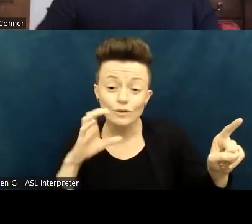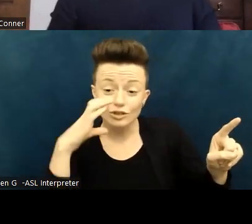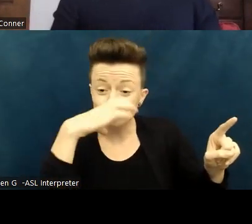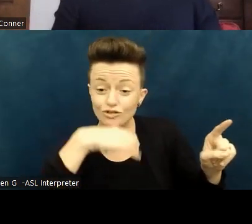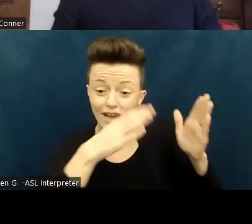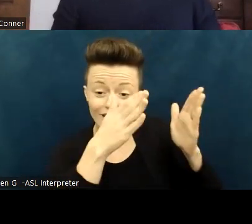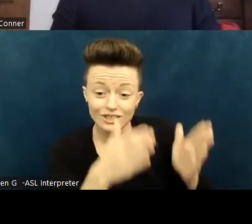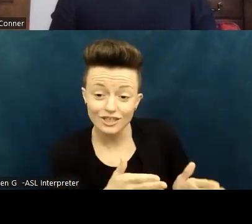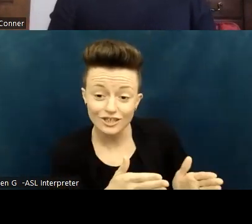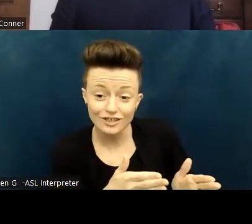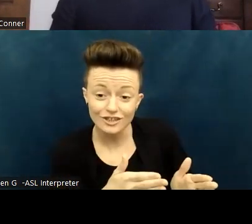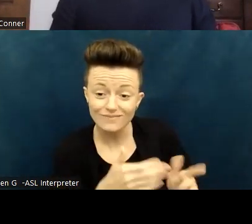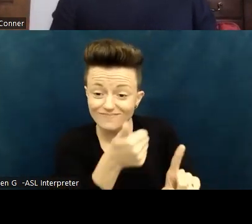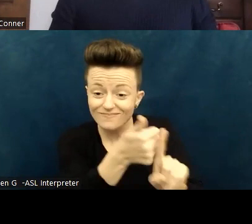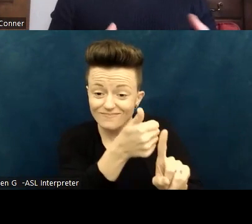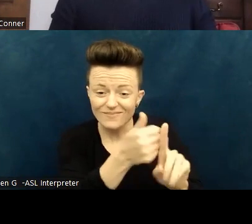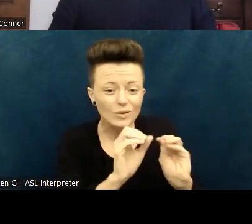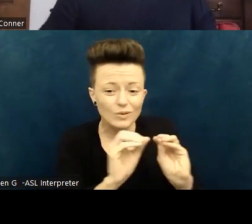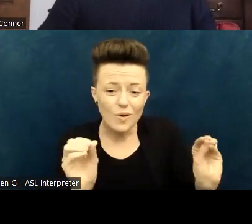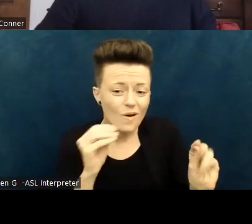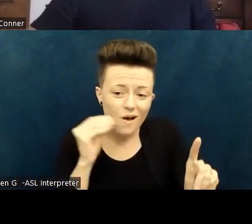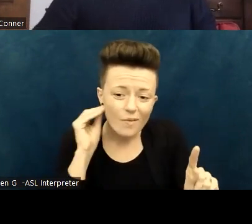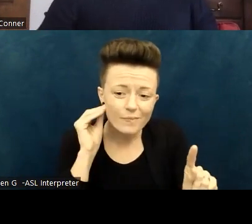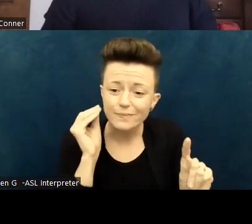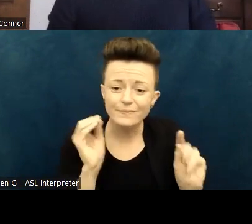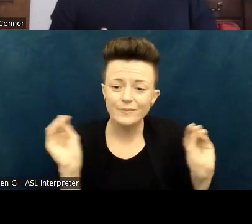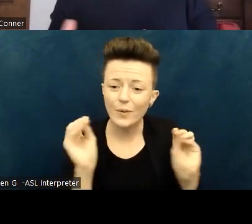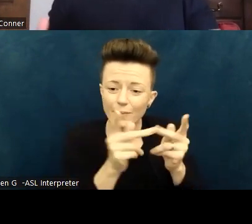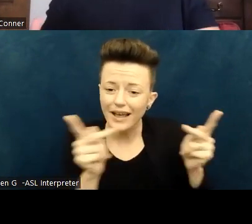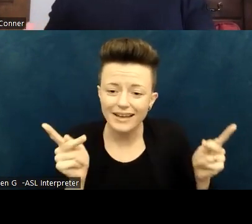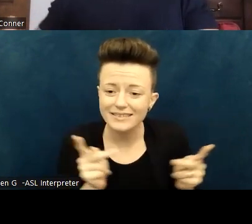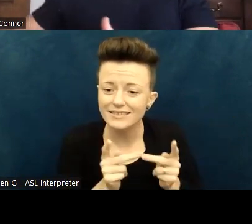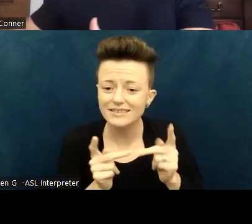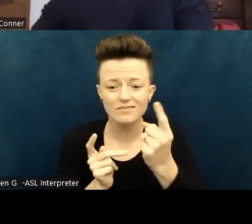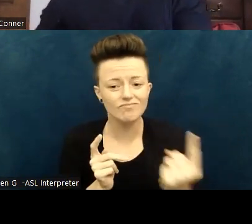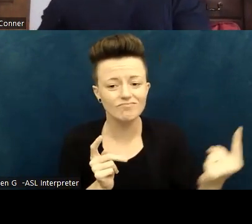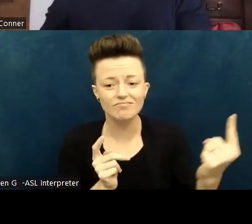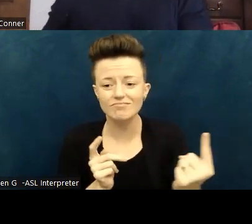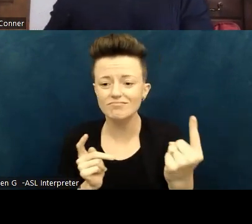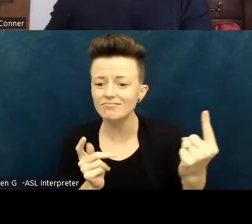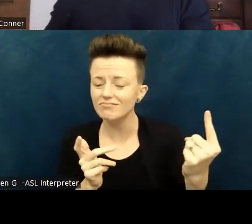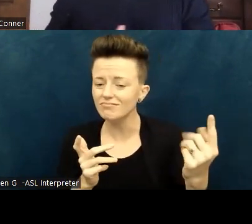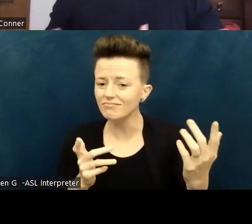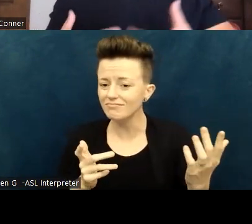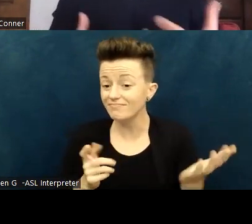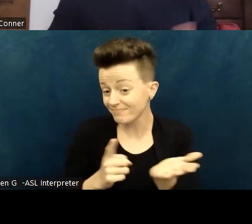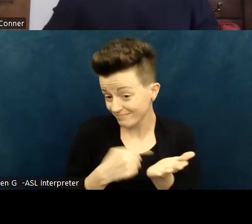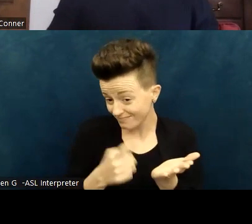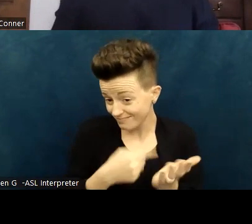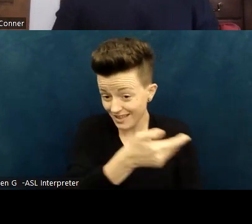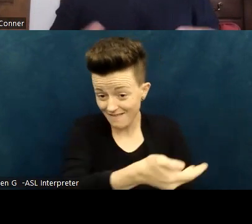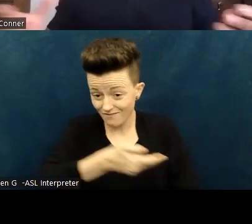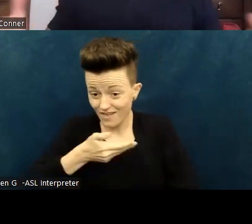We tend to practice hospitality to strengthen existing bonds, to give ourselves some sort of benefit, right? That's the whole